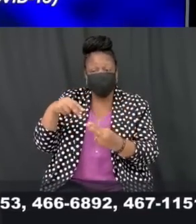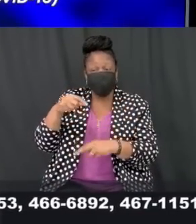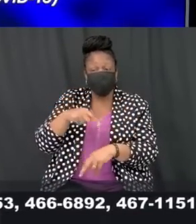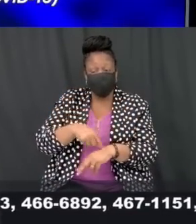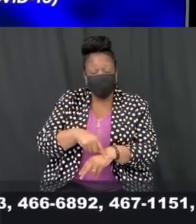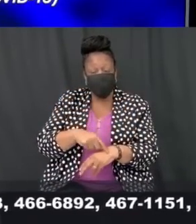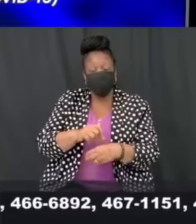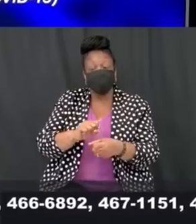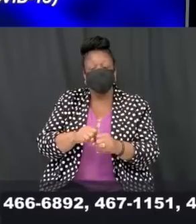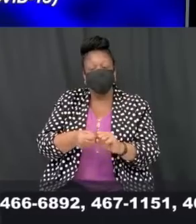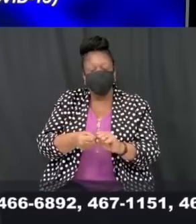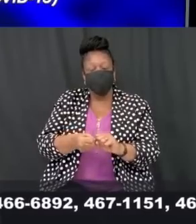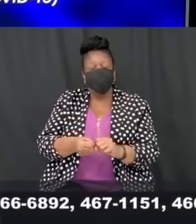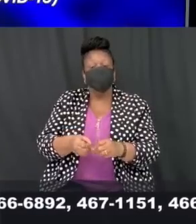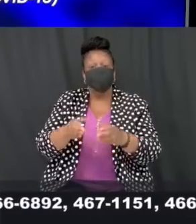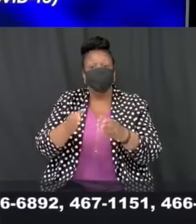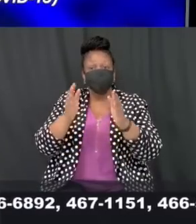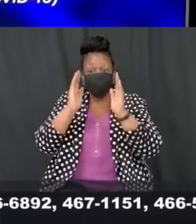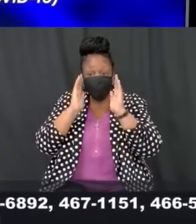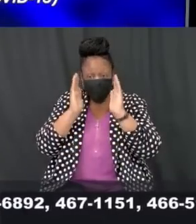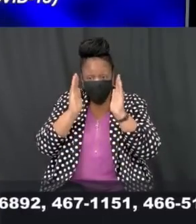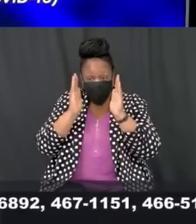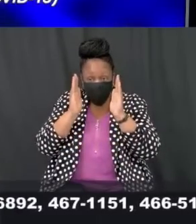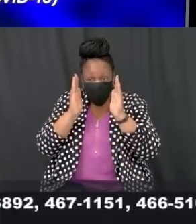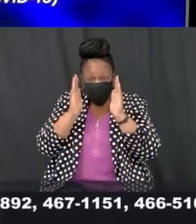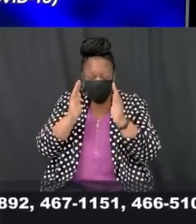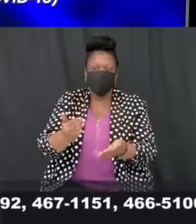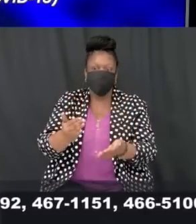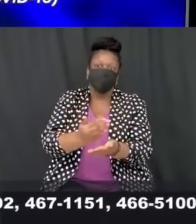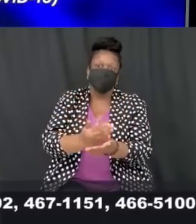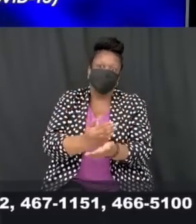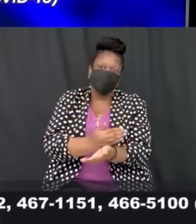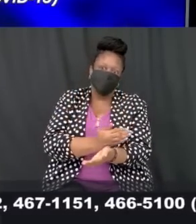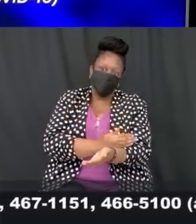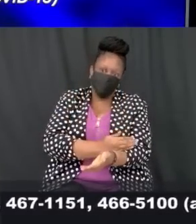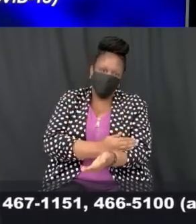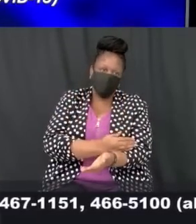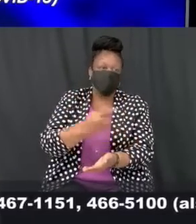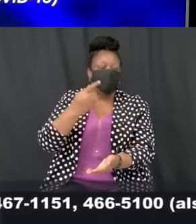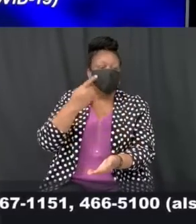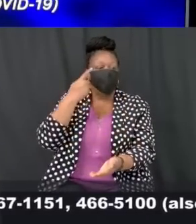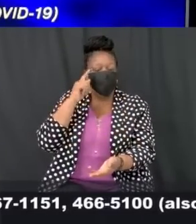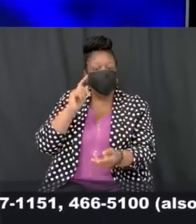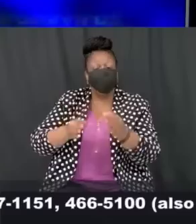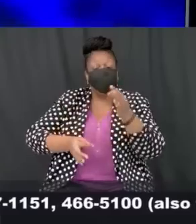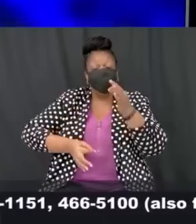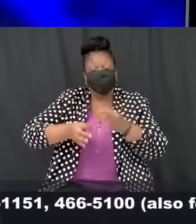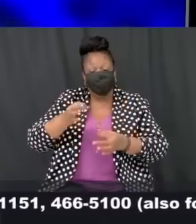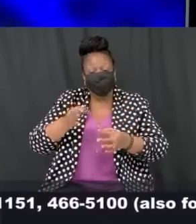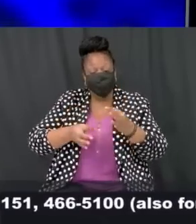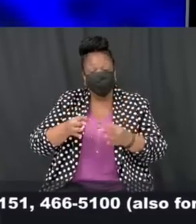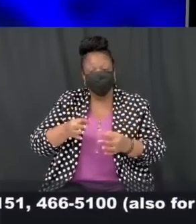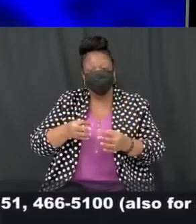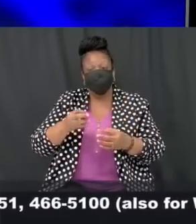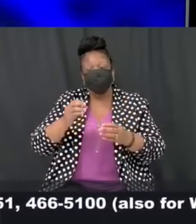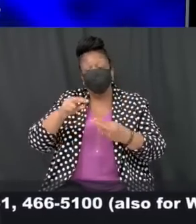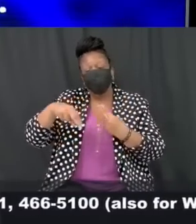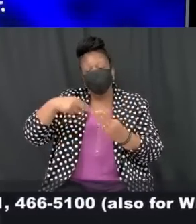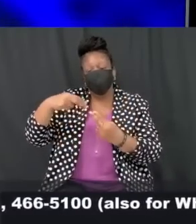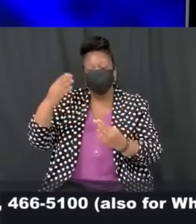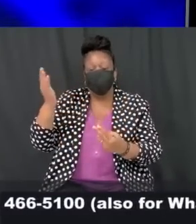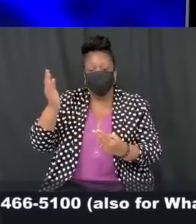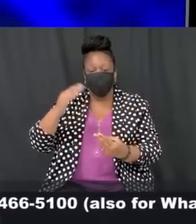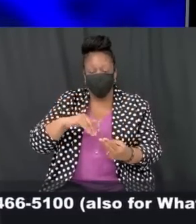I'm asking individuals to continue their preparedness measures. We would have had a threat from